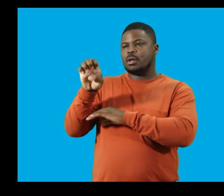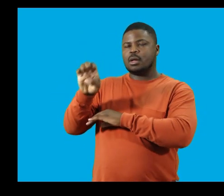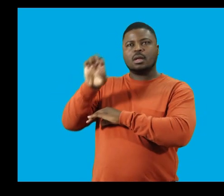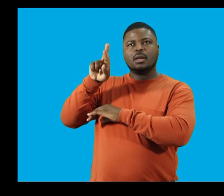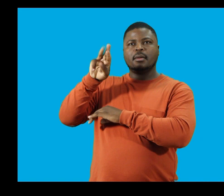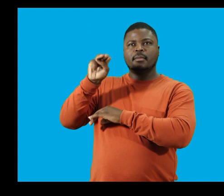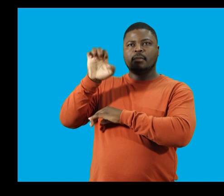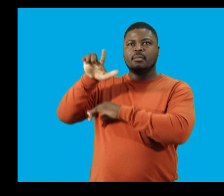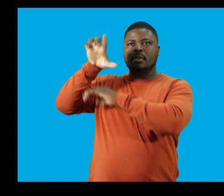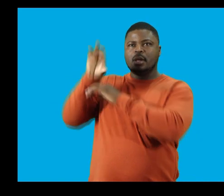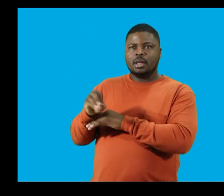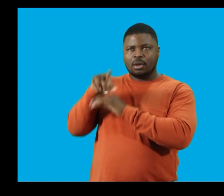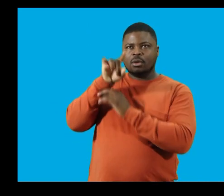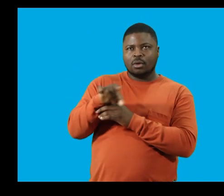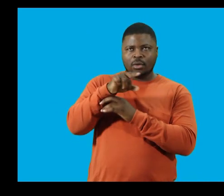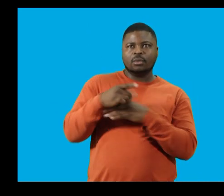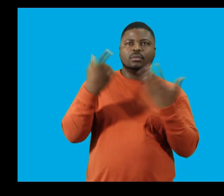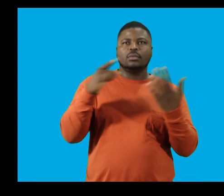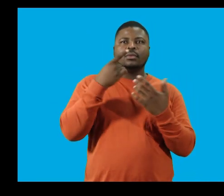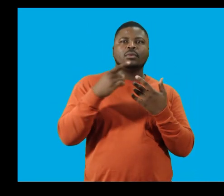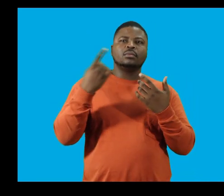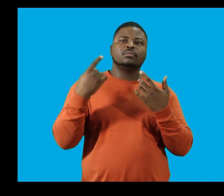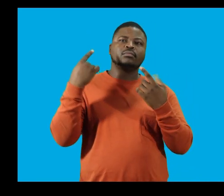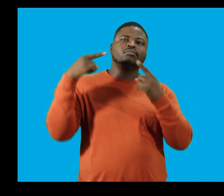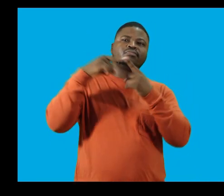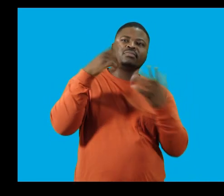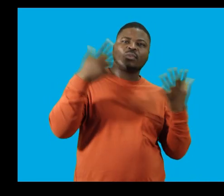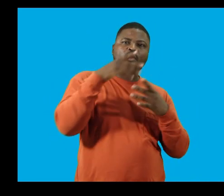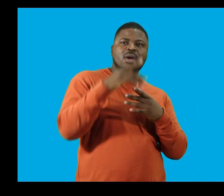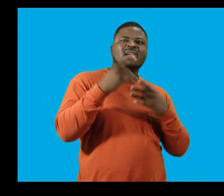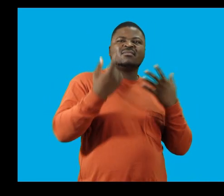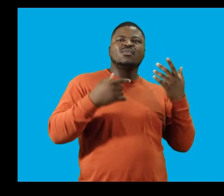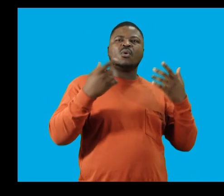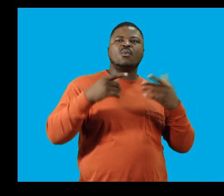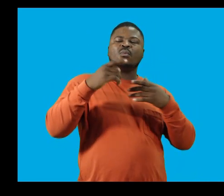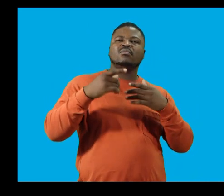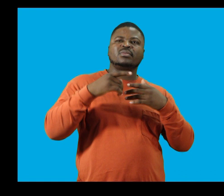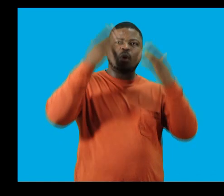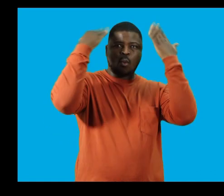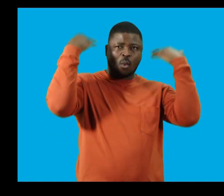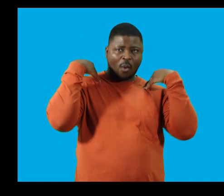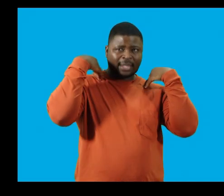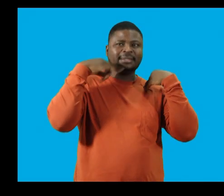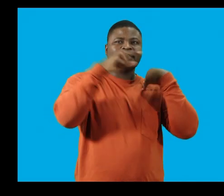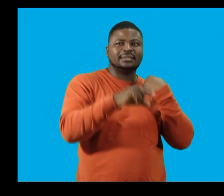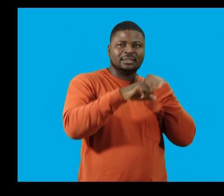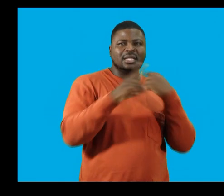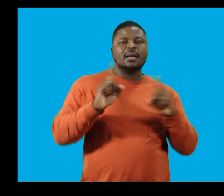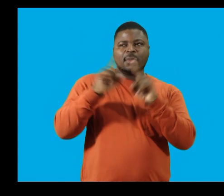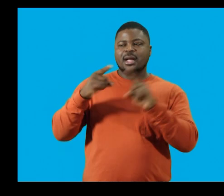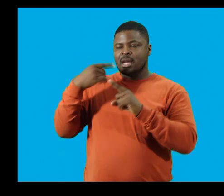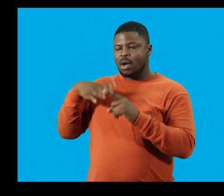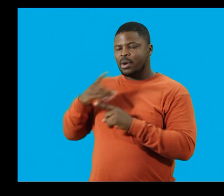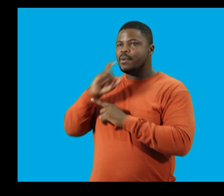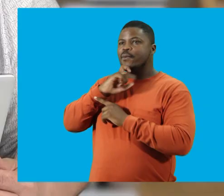shortest route to arrive at the wedding on time. Now remember, most of the